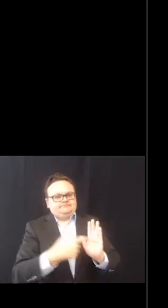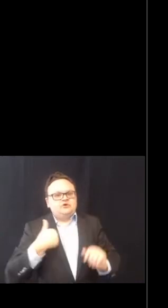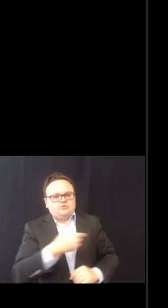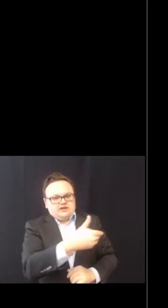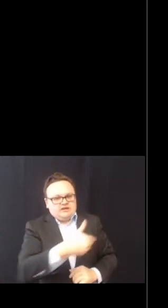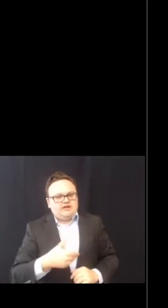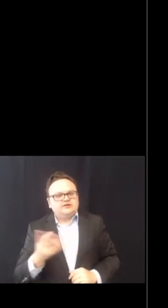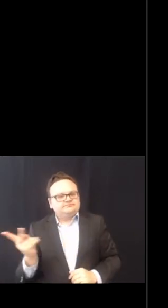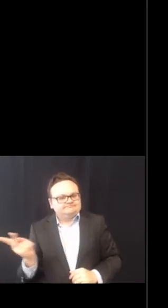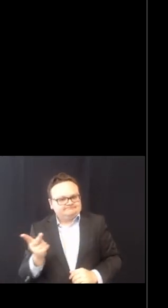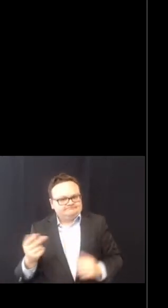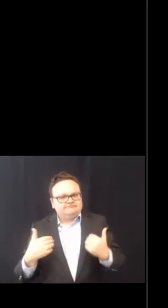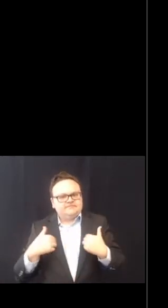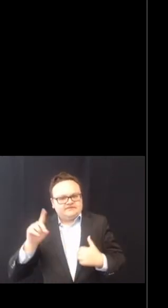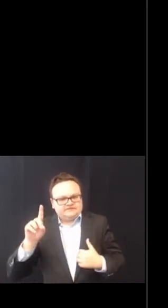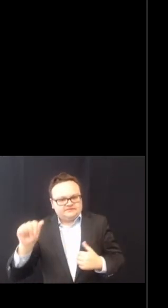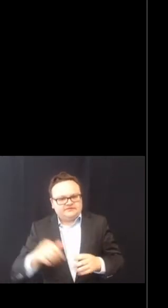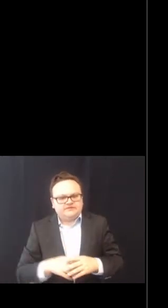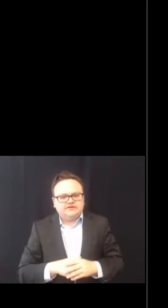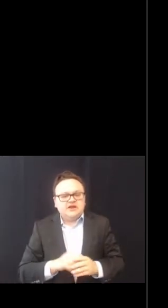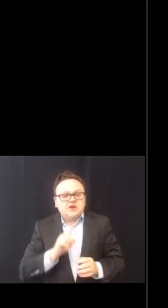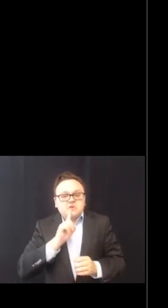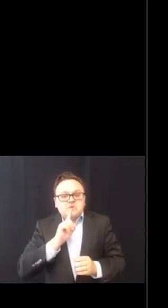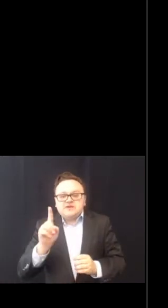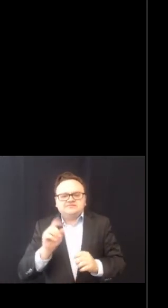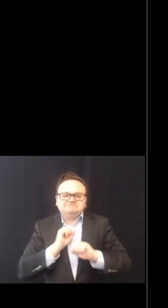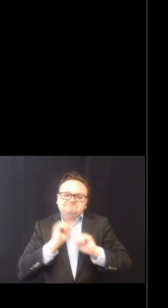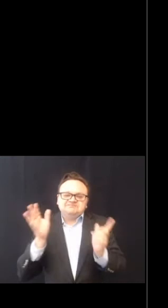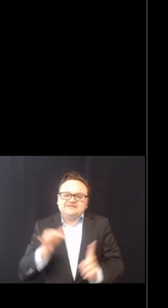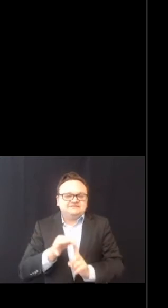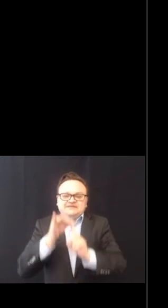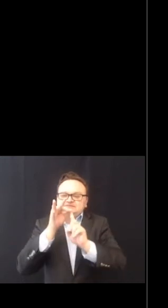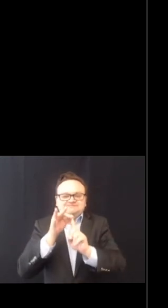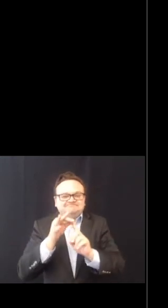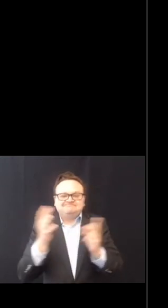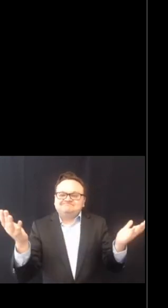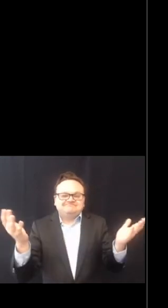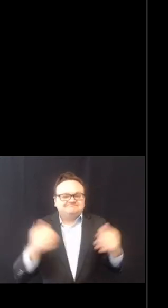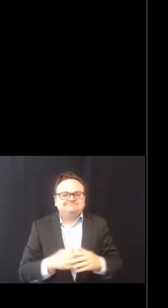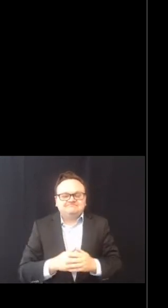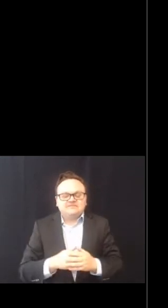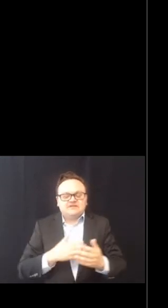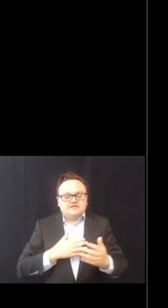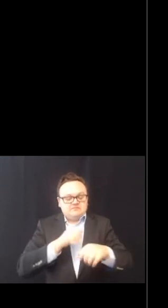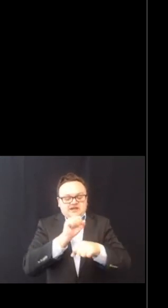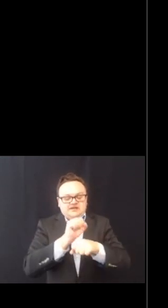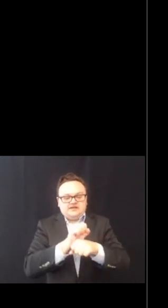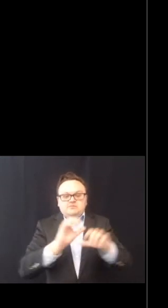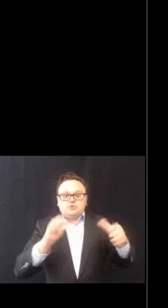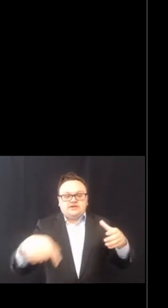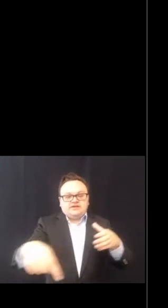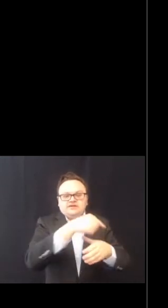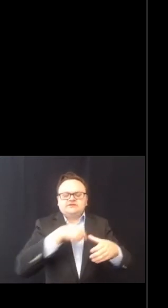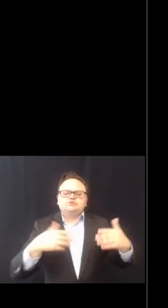wish I could say that we really did anything special. I want to thank my employees, though. They've definitely stepped